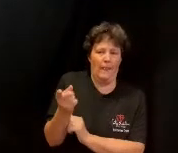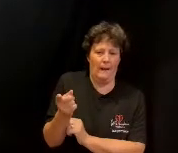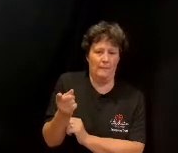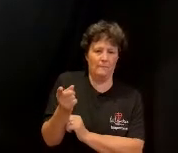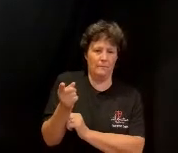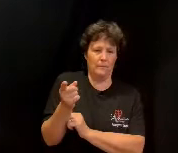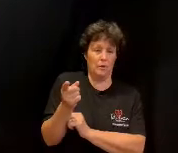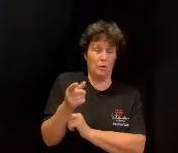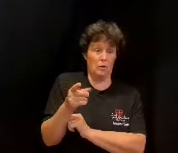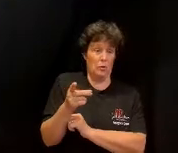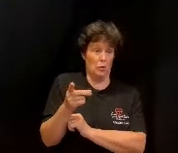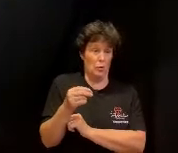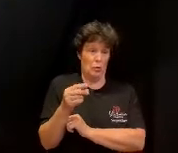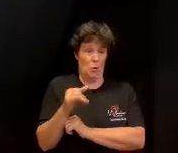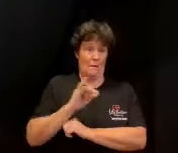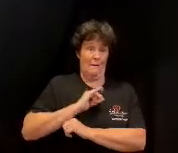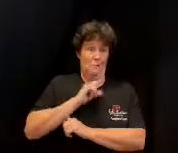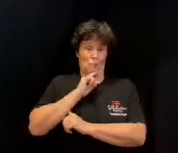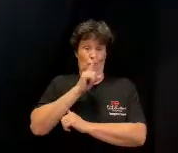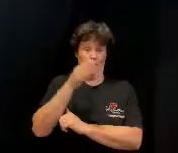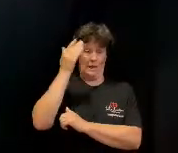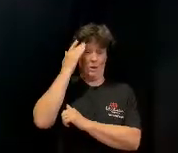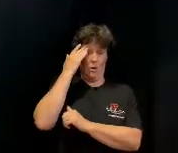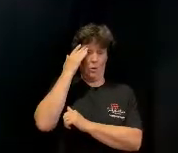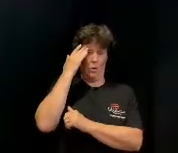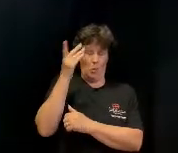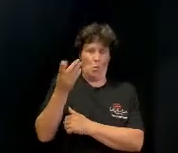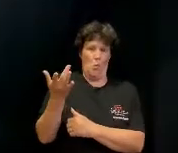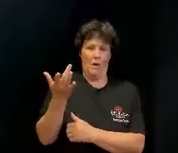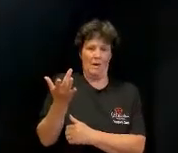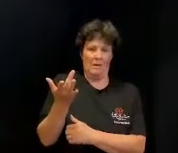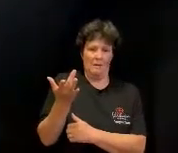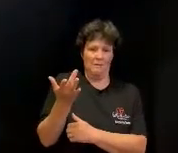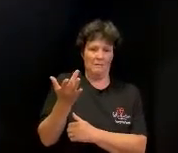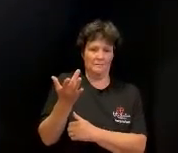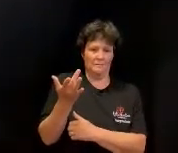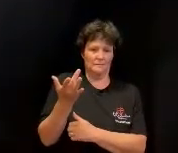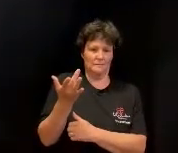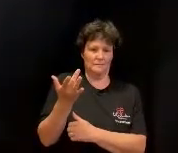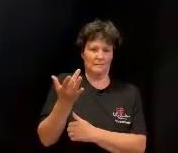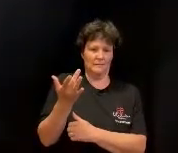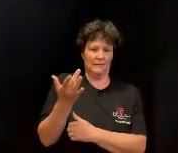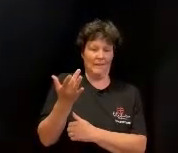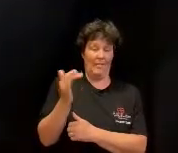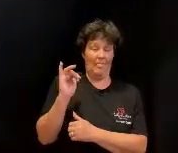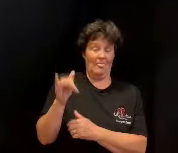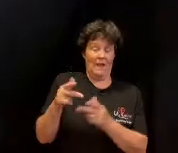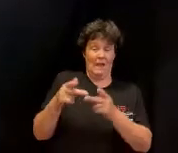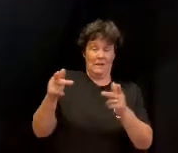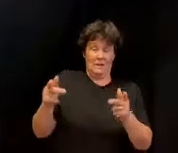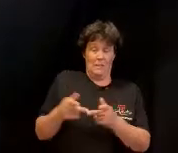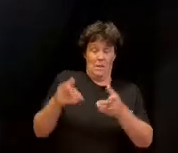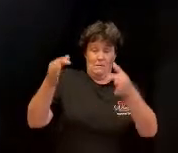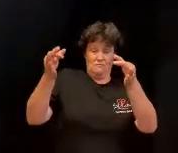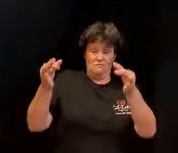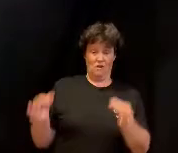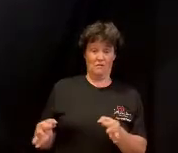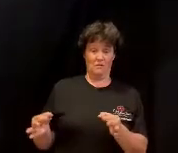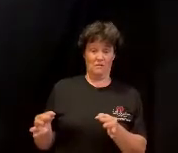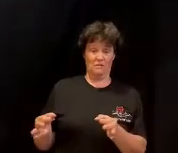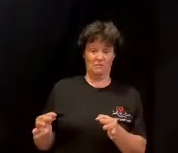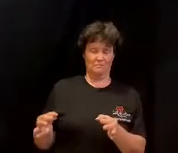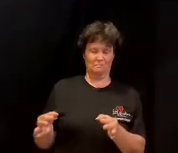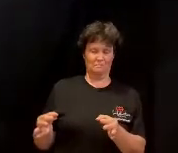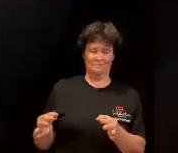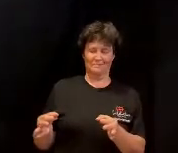Do I? Do I really know why they done it? Now, see, there's getting into a place of judgment that's no business for you to be in,